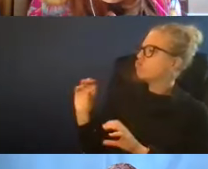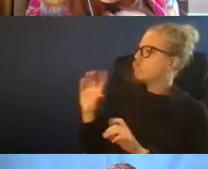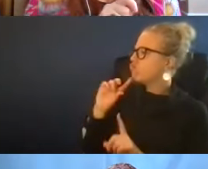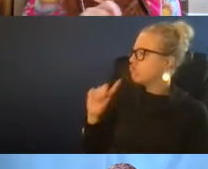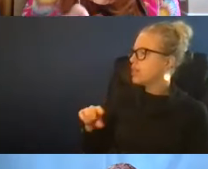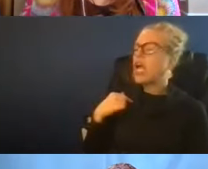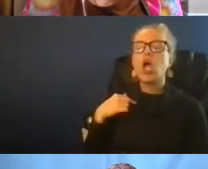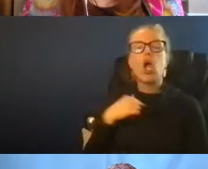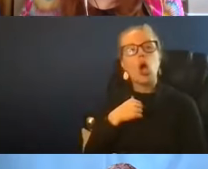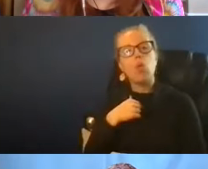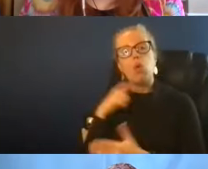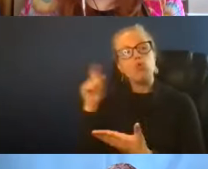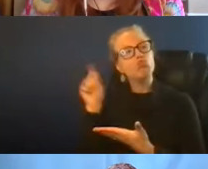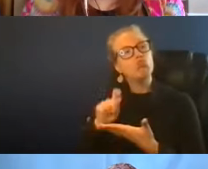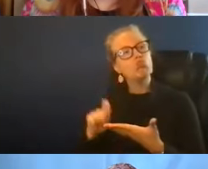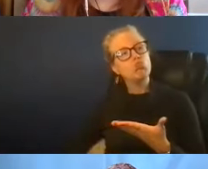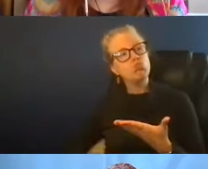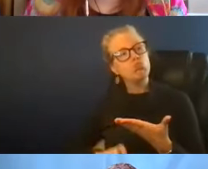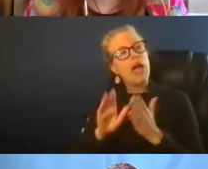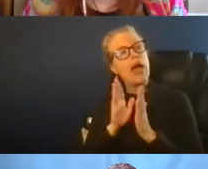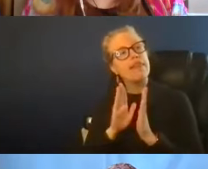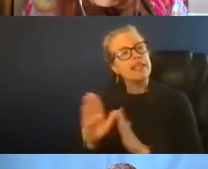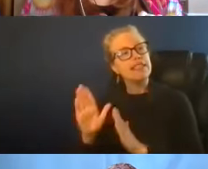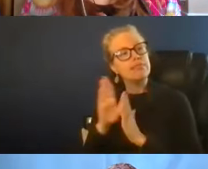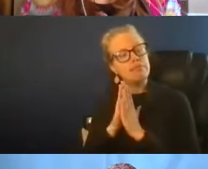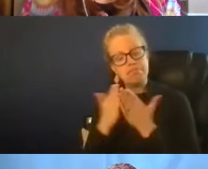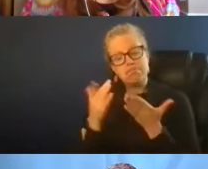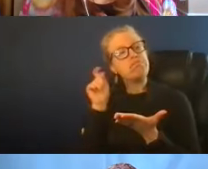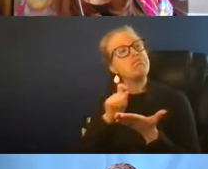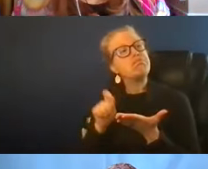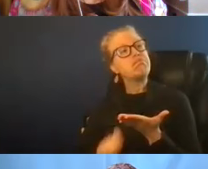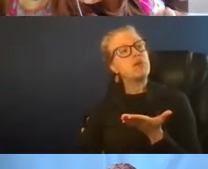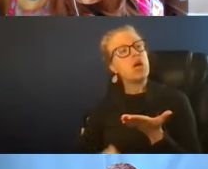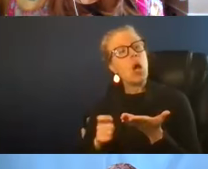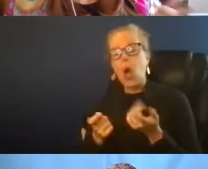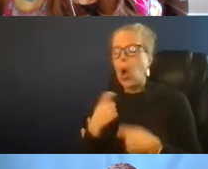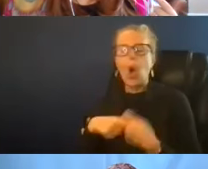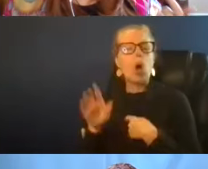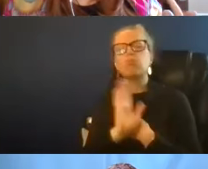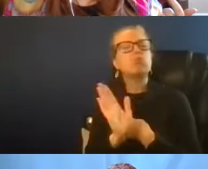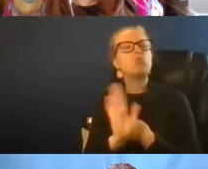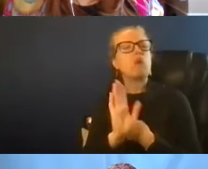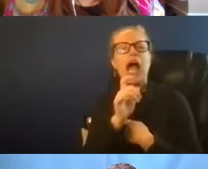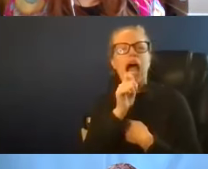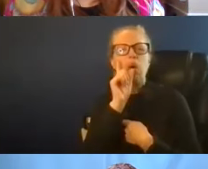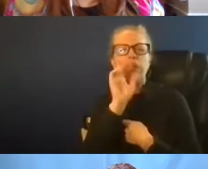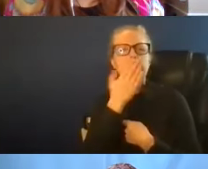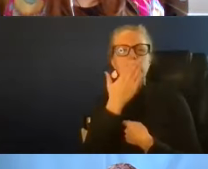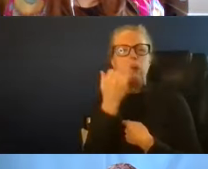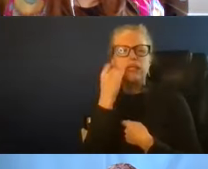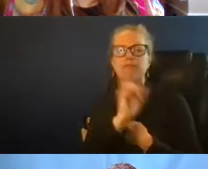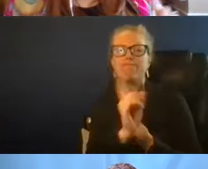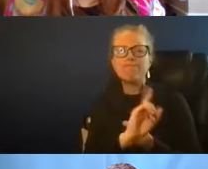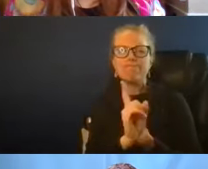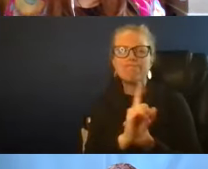we're writing those answers in the safety plan word for word. We're not saying, oh no, actually, I don't think that's what you